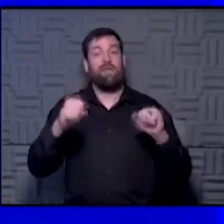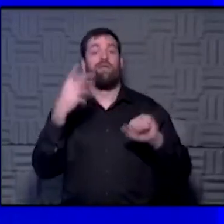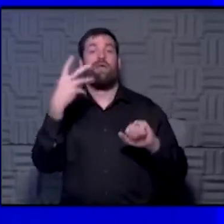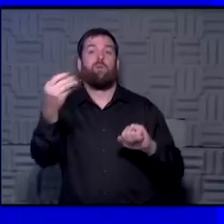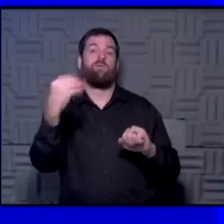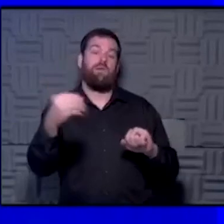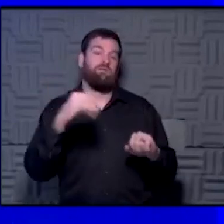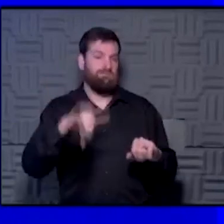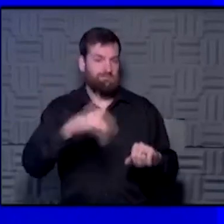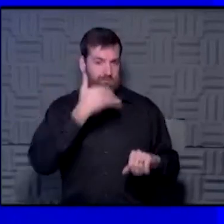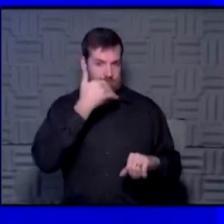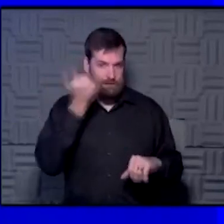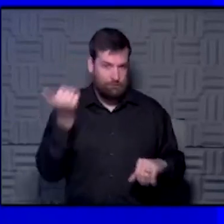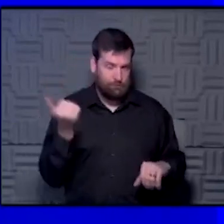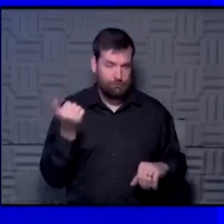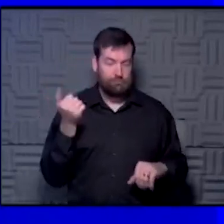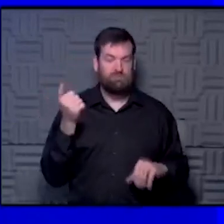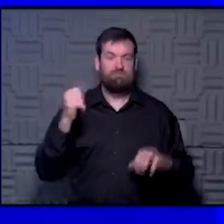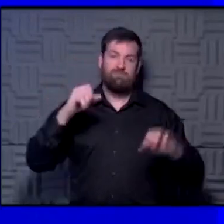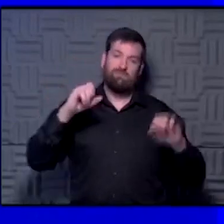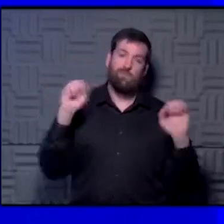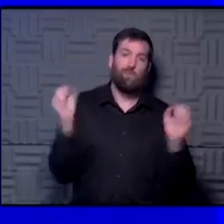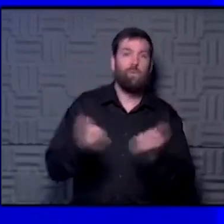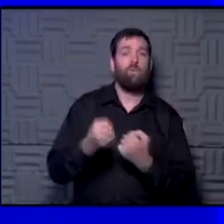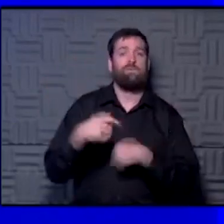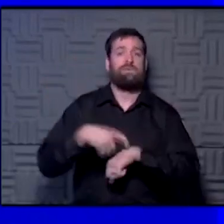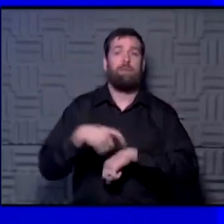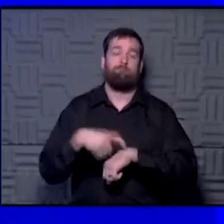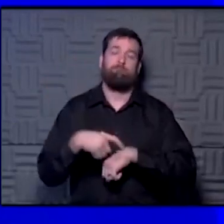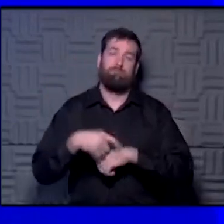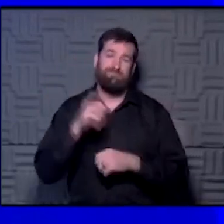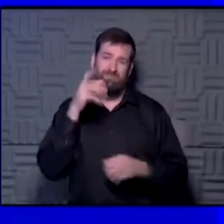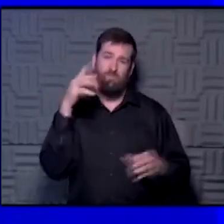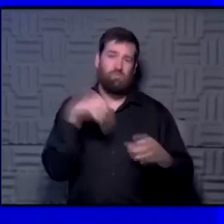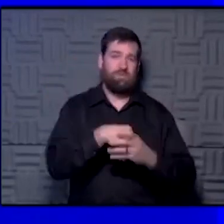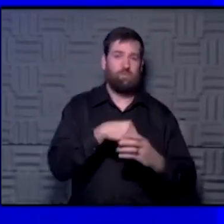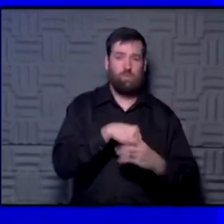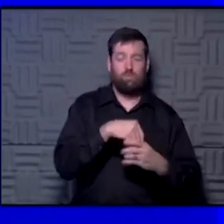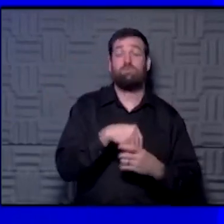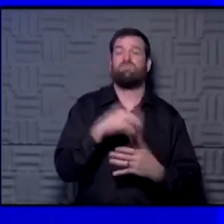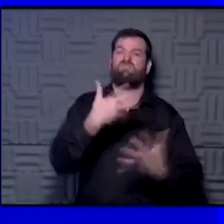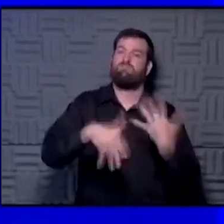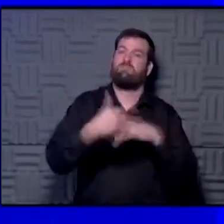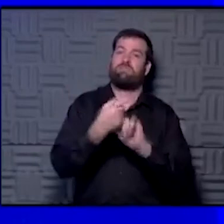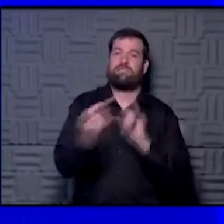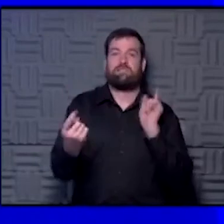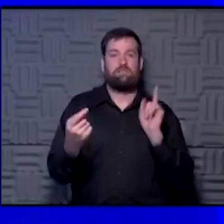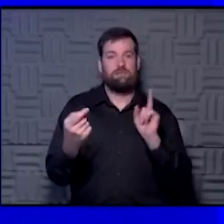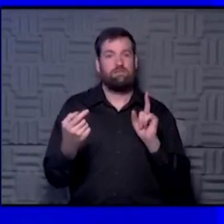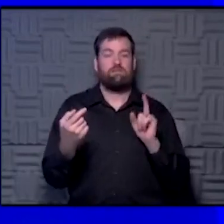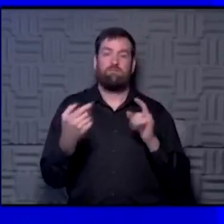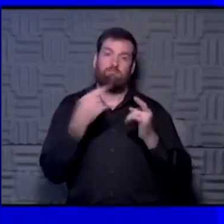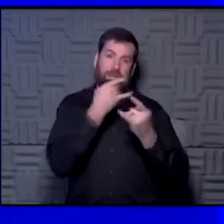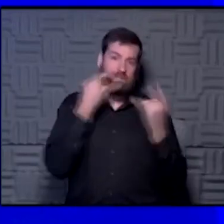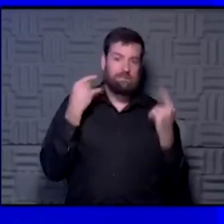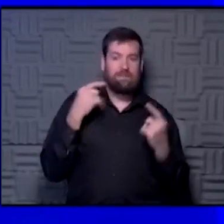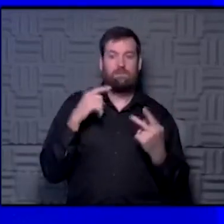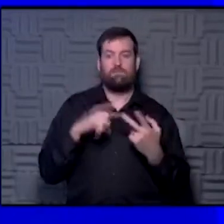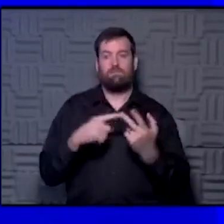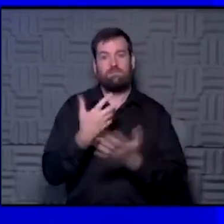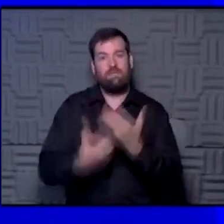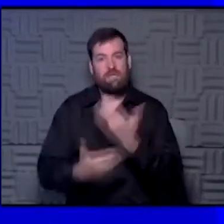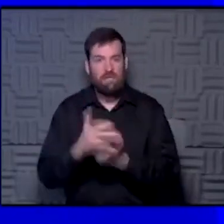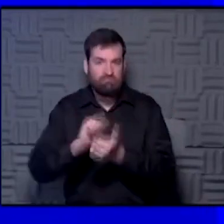outdoors, that's much better. But as we get into the colder season now, it will be indoors. That's why the distancing, the masking, the